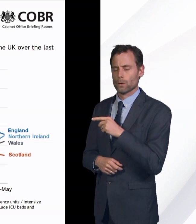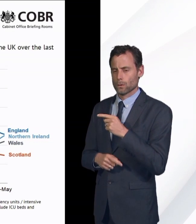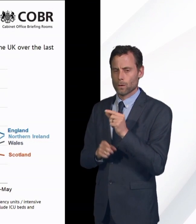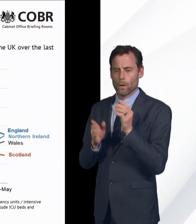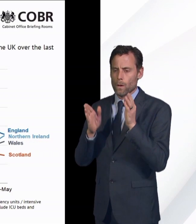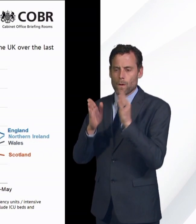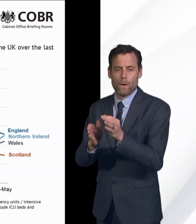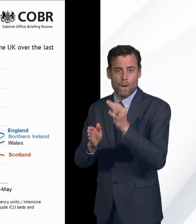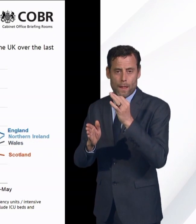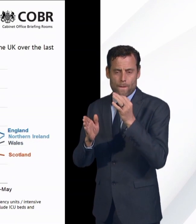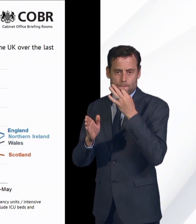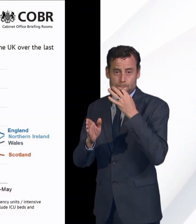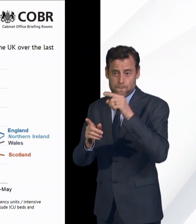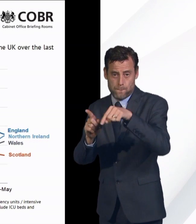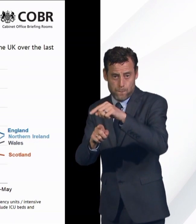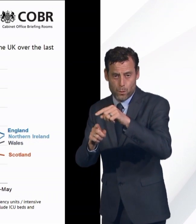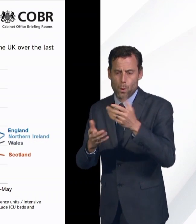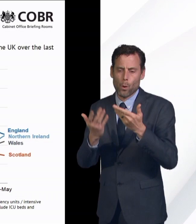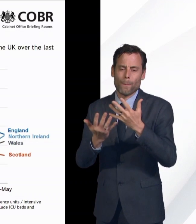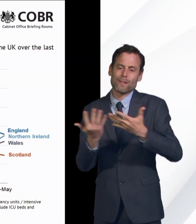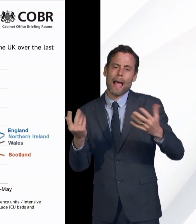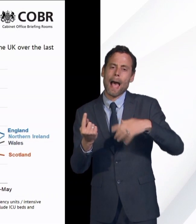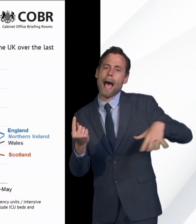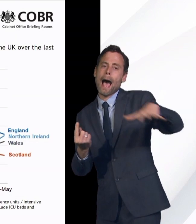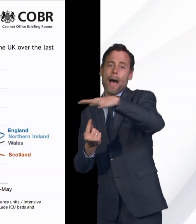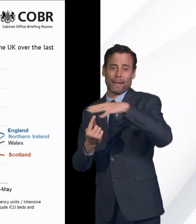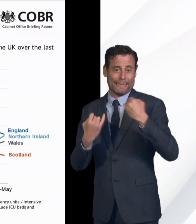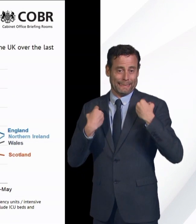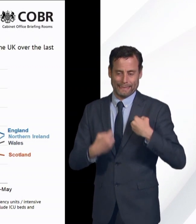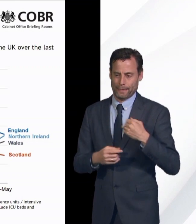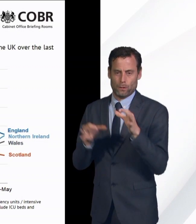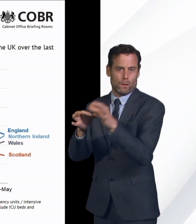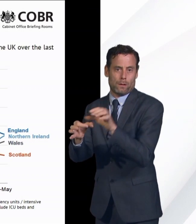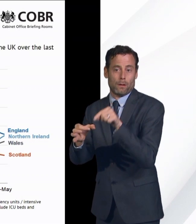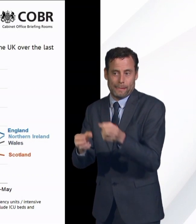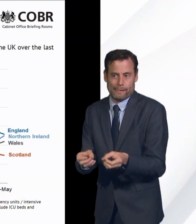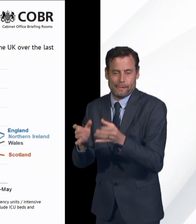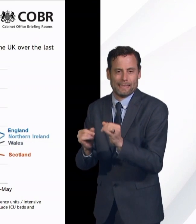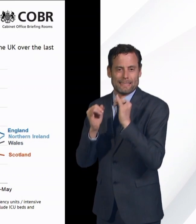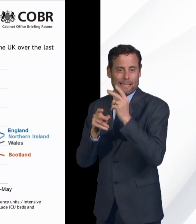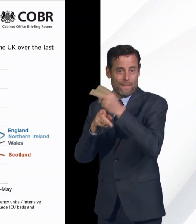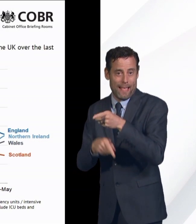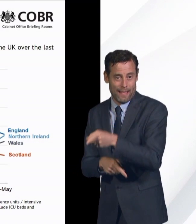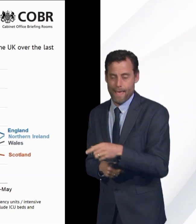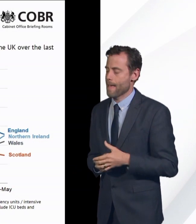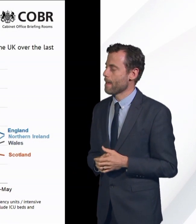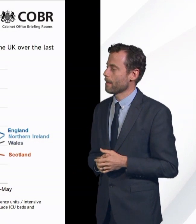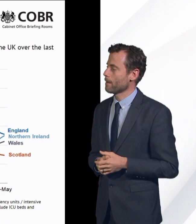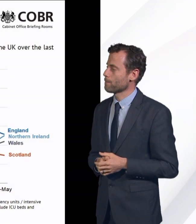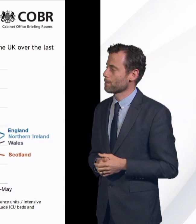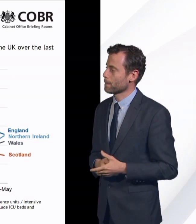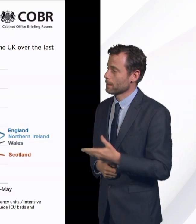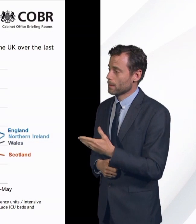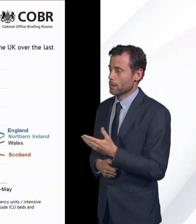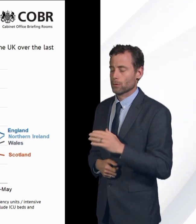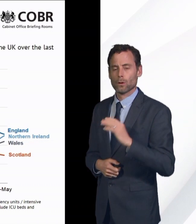patients who require the most intensive care. This shows a proportion of beds, and you can see that that proportion has again been falling since the